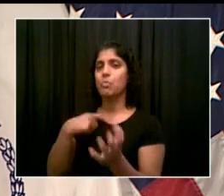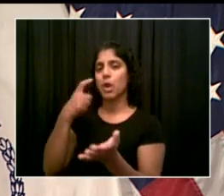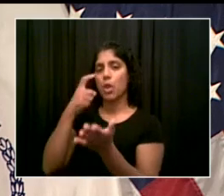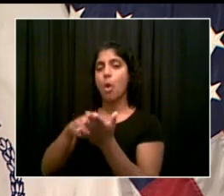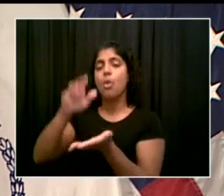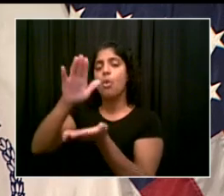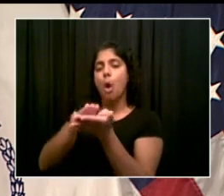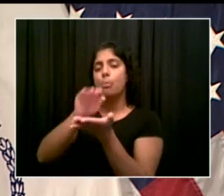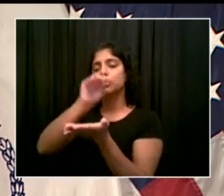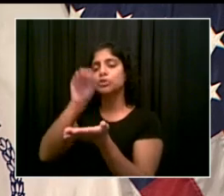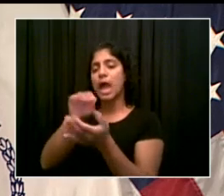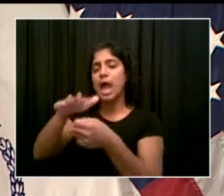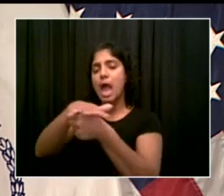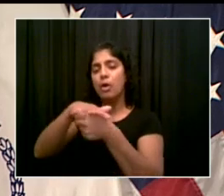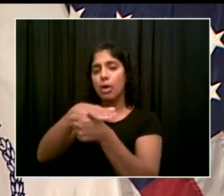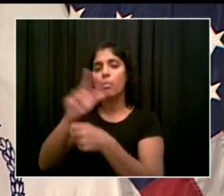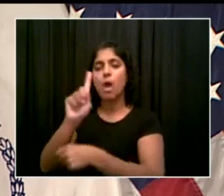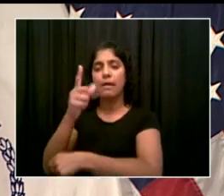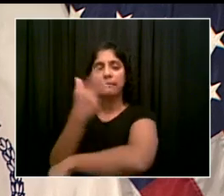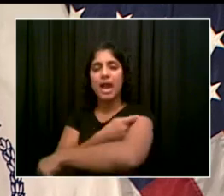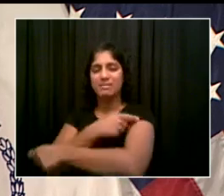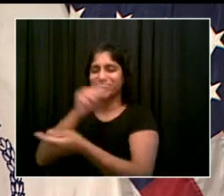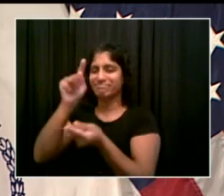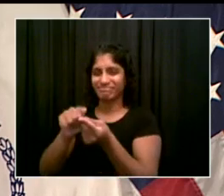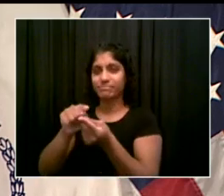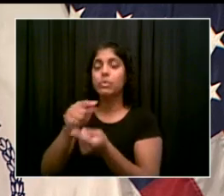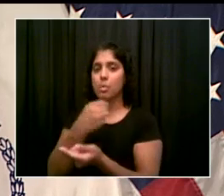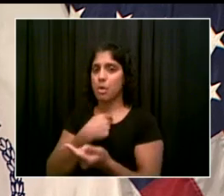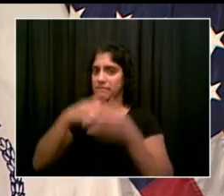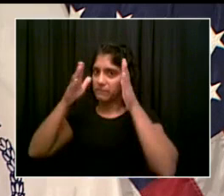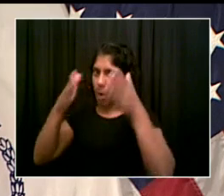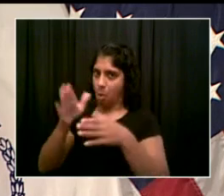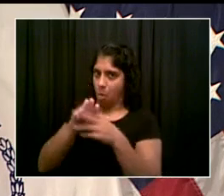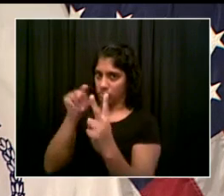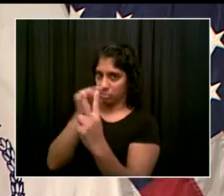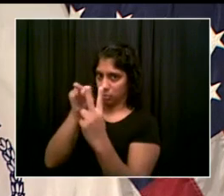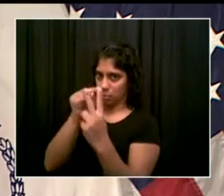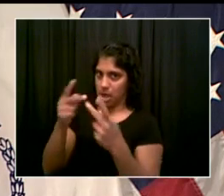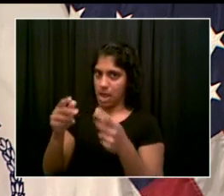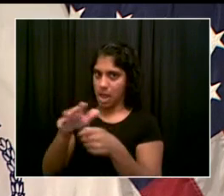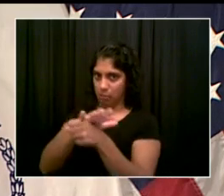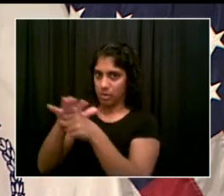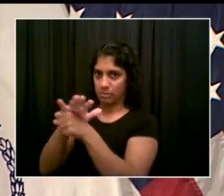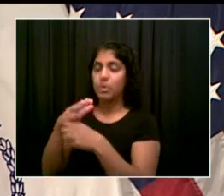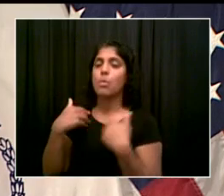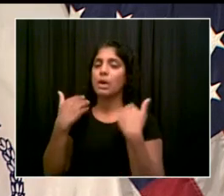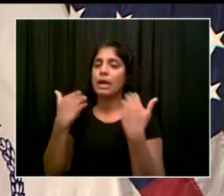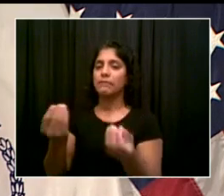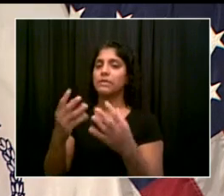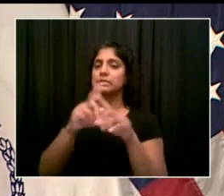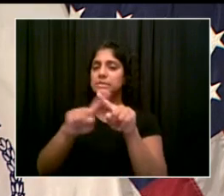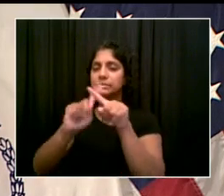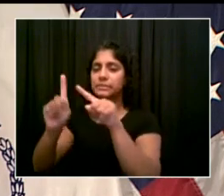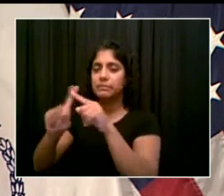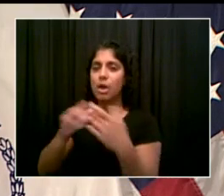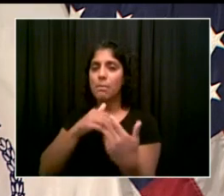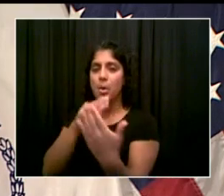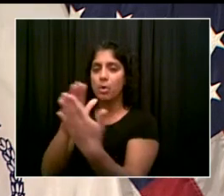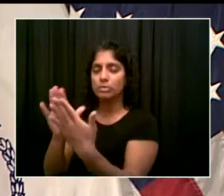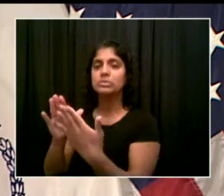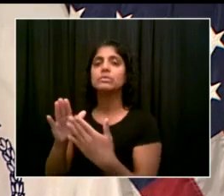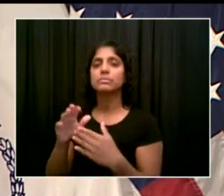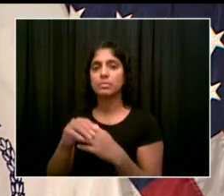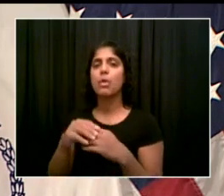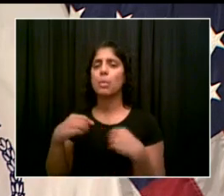fact that we've seen consistent progress to now being on the verge of 10 million vaccinations does attest to